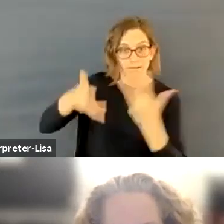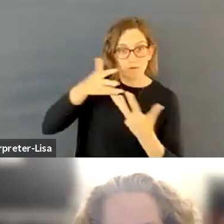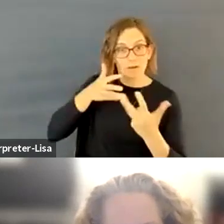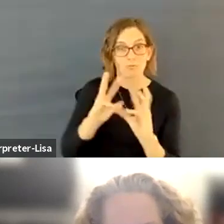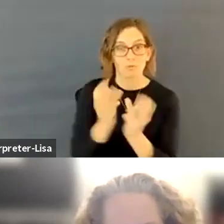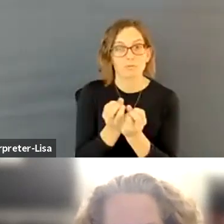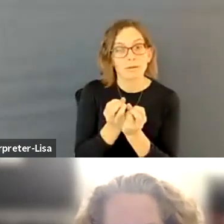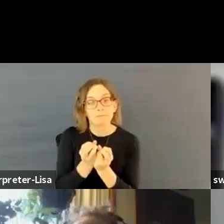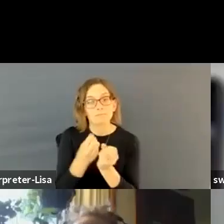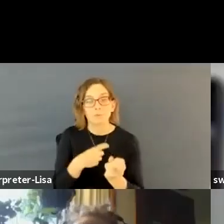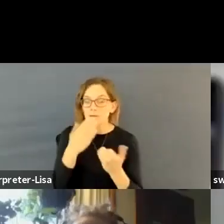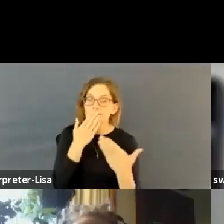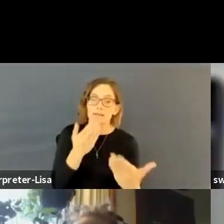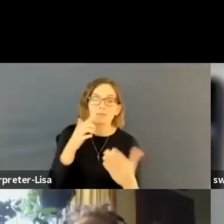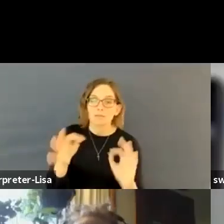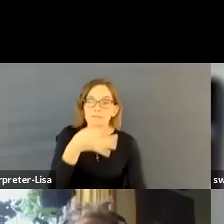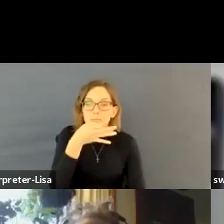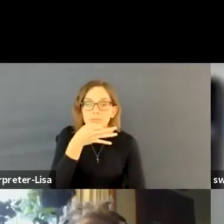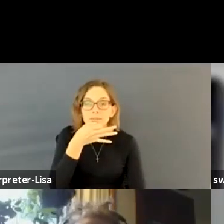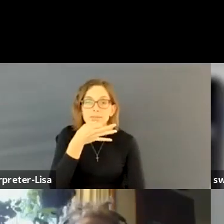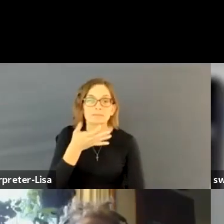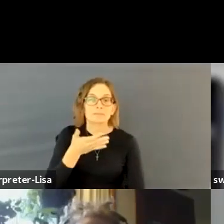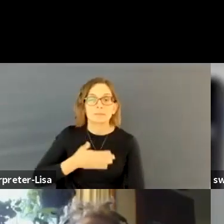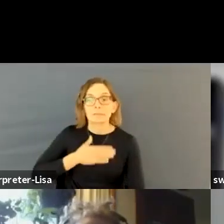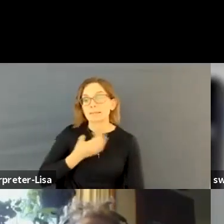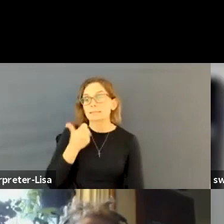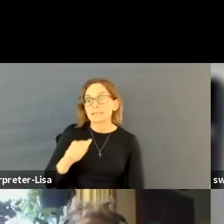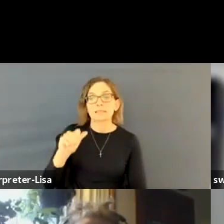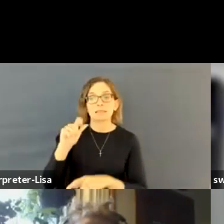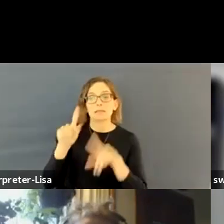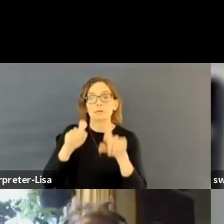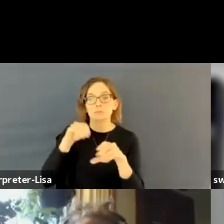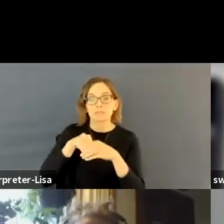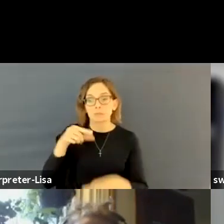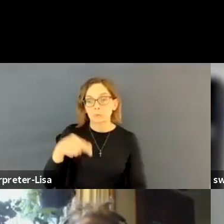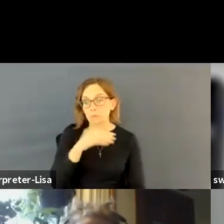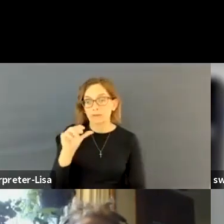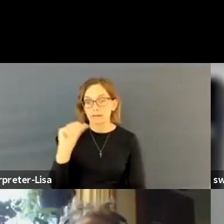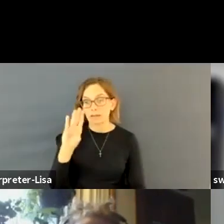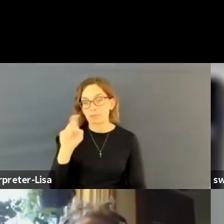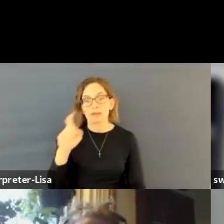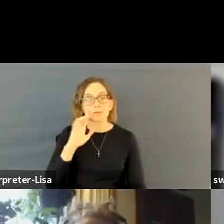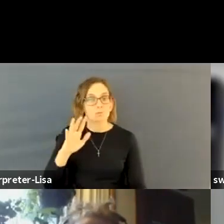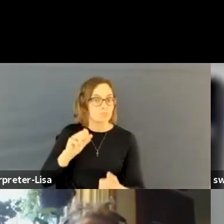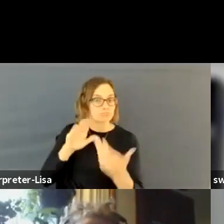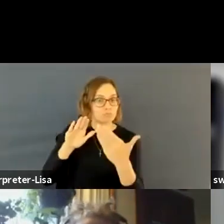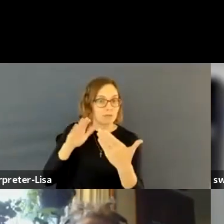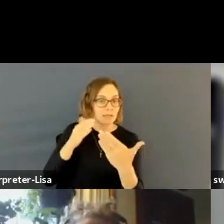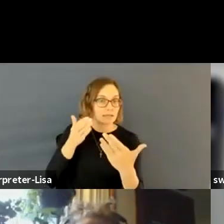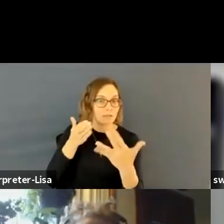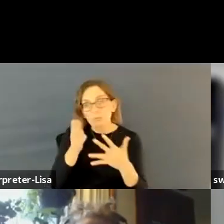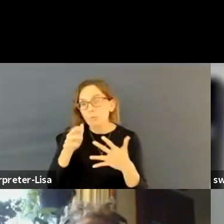center is grateful for their expertise. Please post any questions in the Q&A box, and they will address them at the end of the presentation or